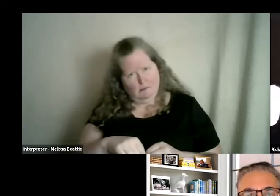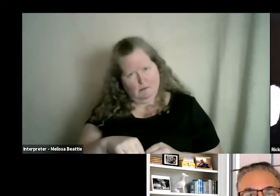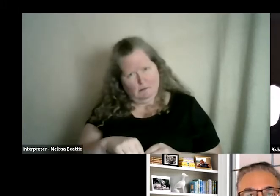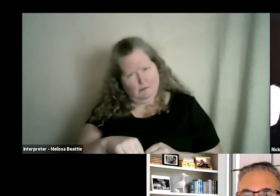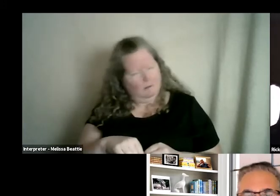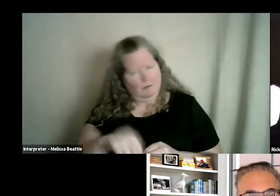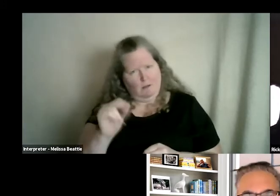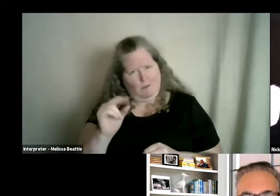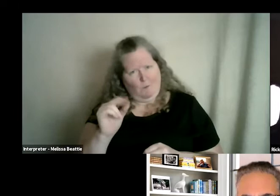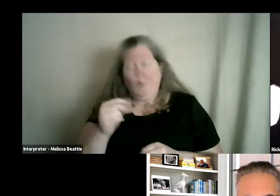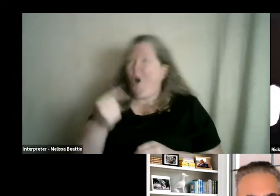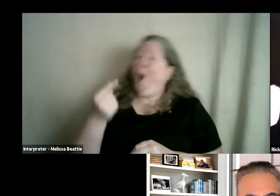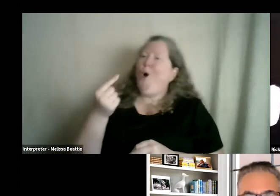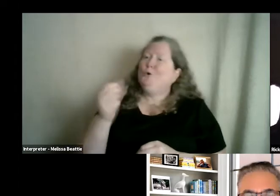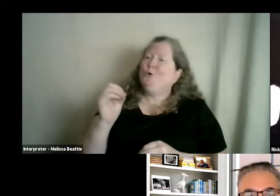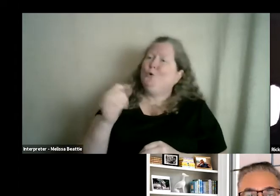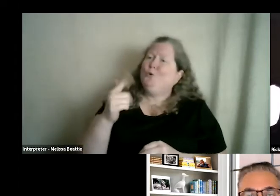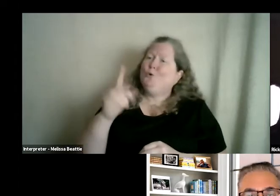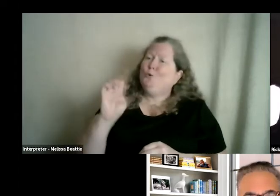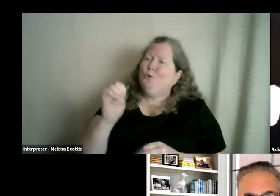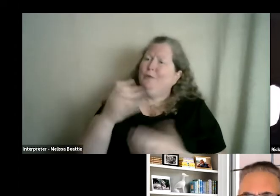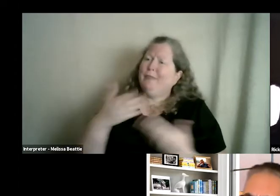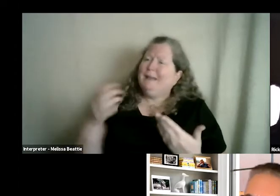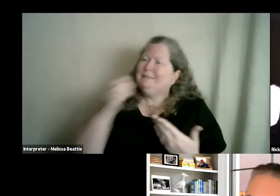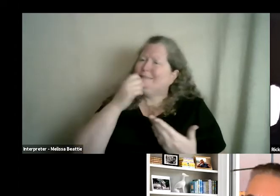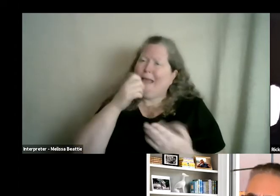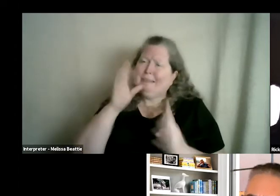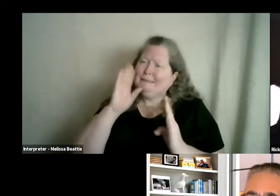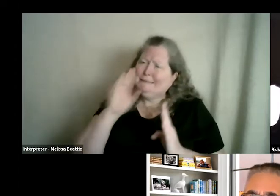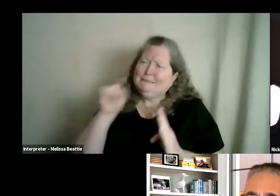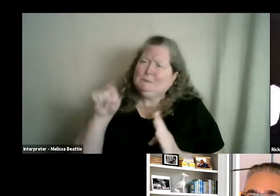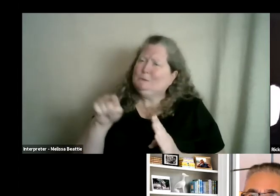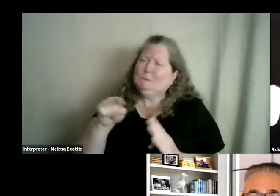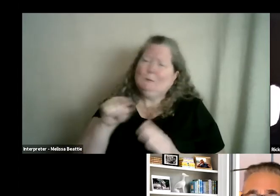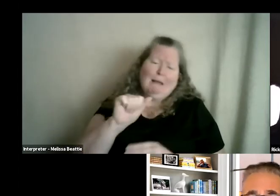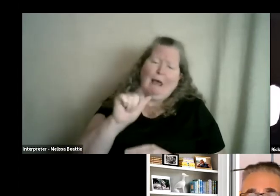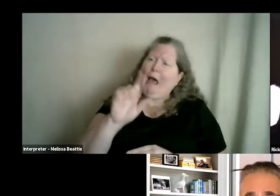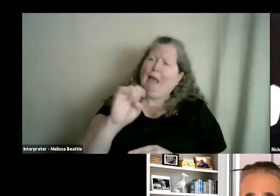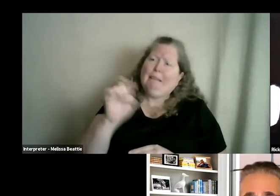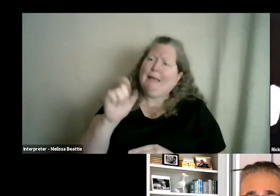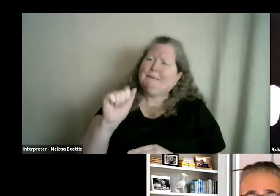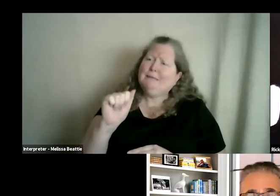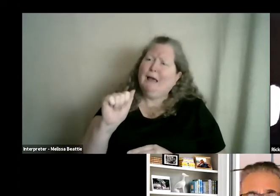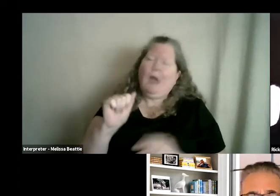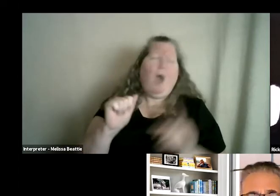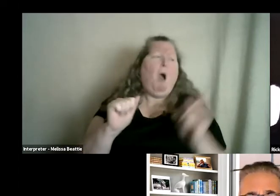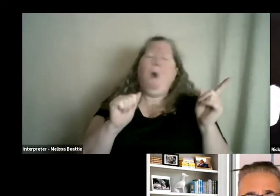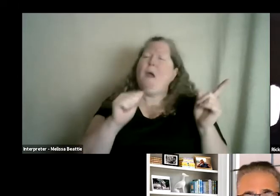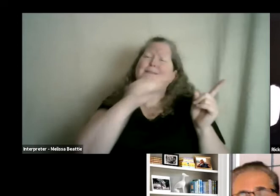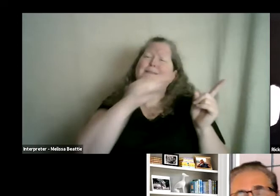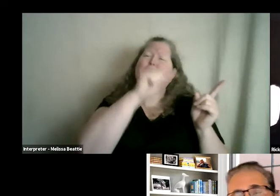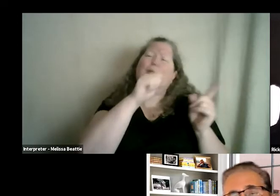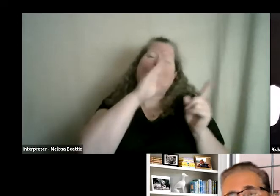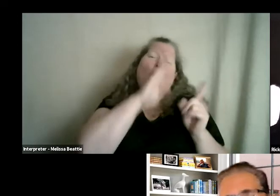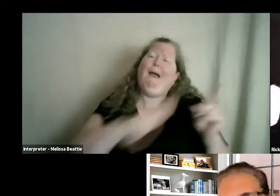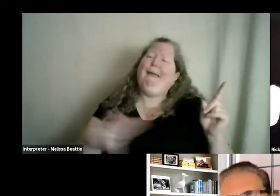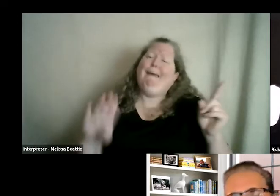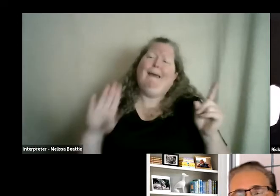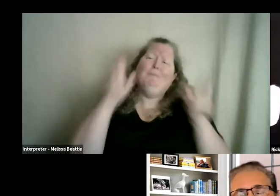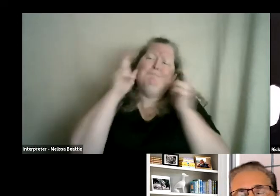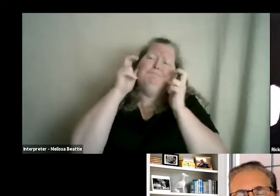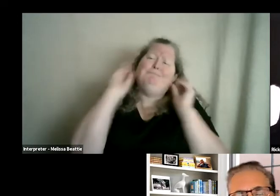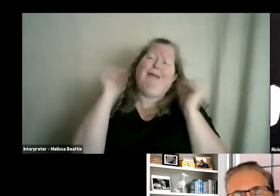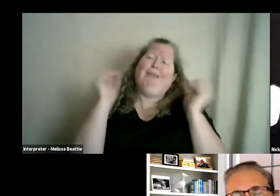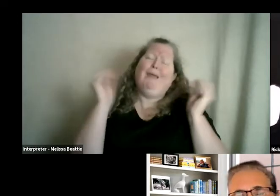the Google thing is not listening to you, and Alexa is really, really quiet in the corner, not doing anything. When there is